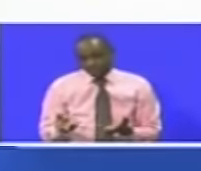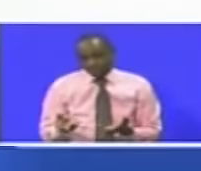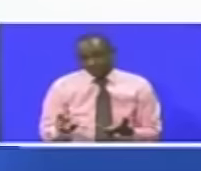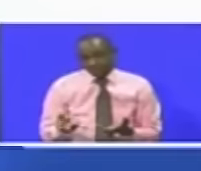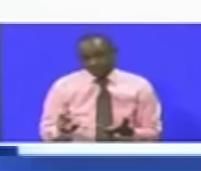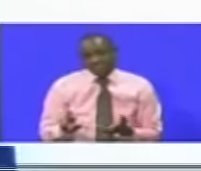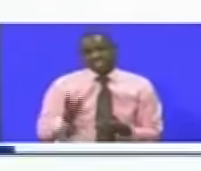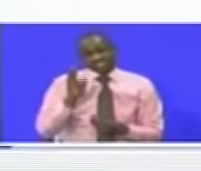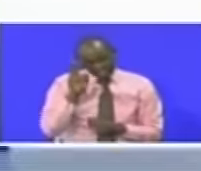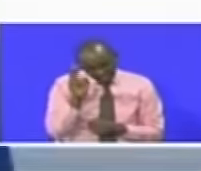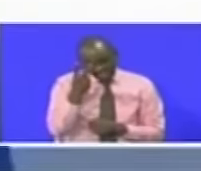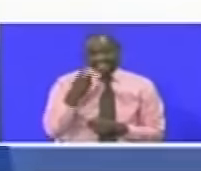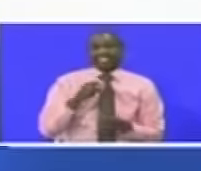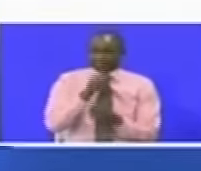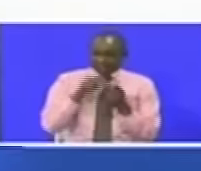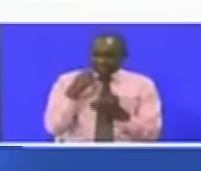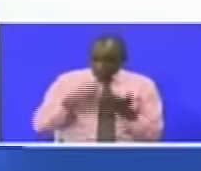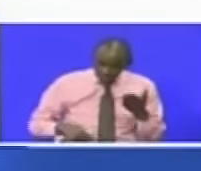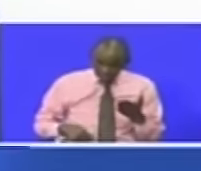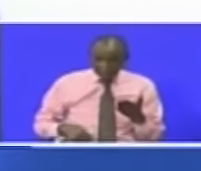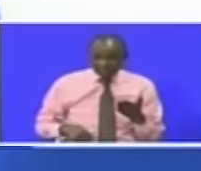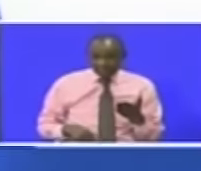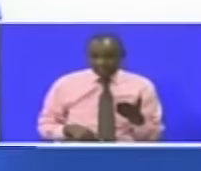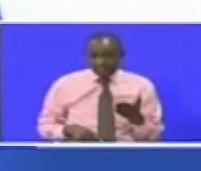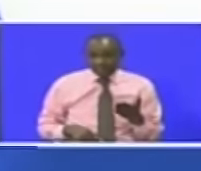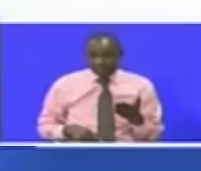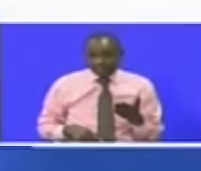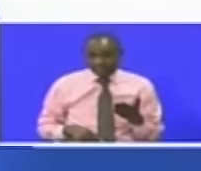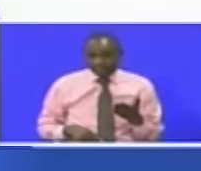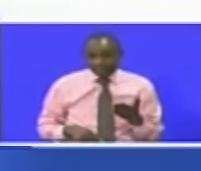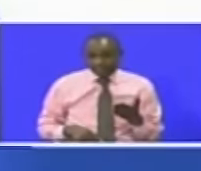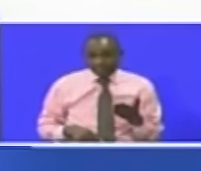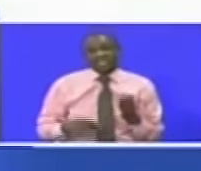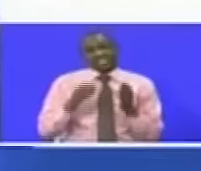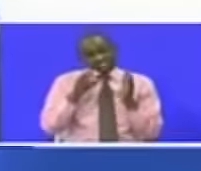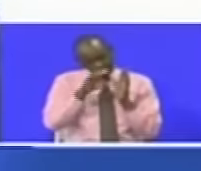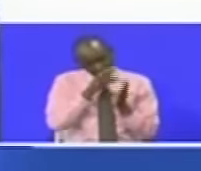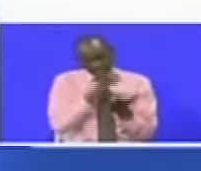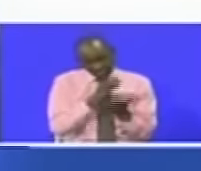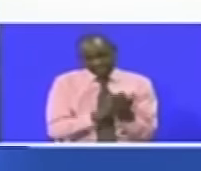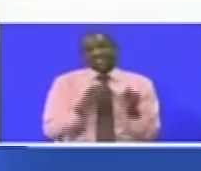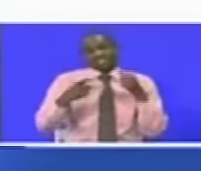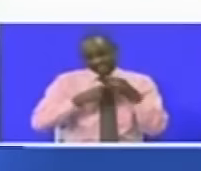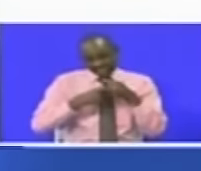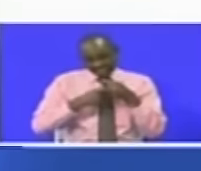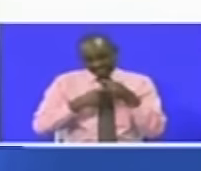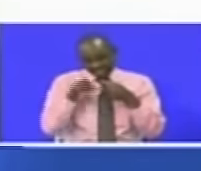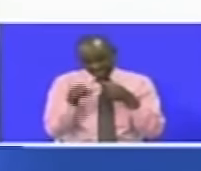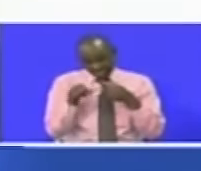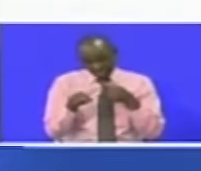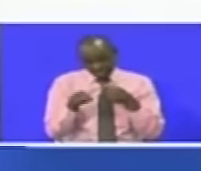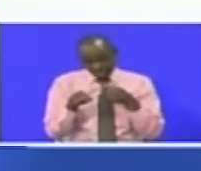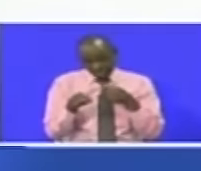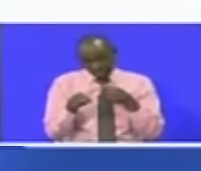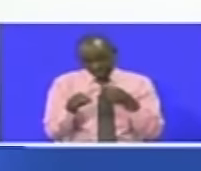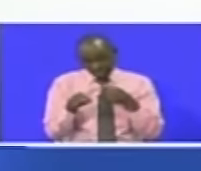second ground specifically mentioned there is chapter 6. And again,